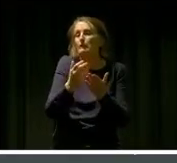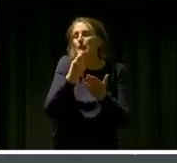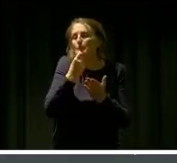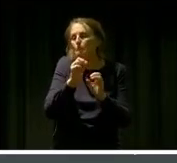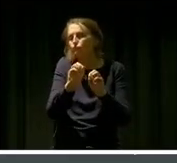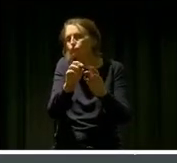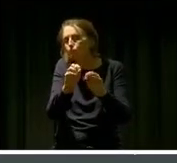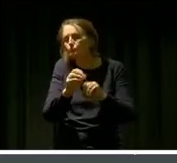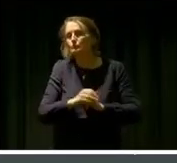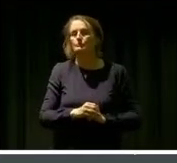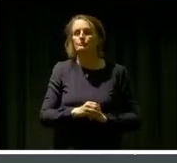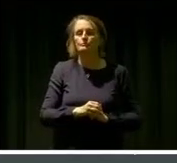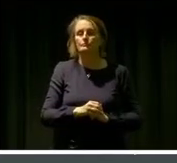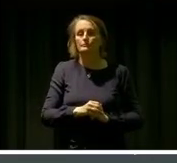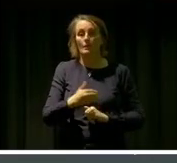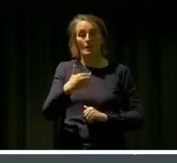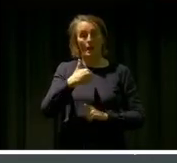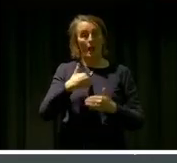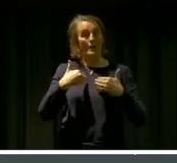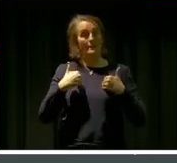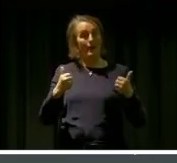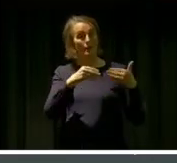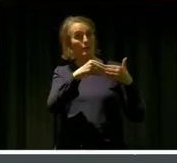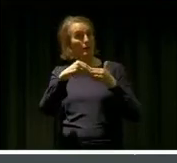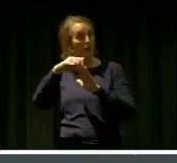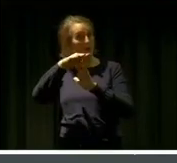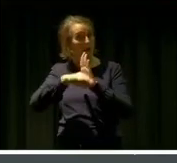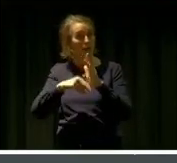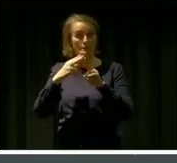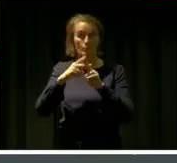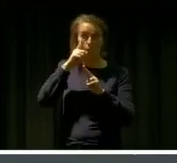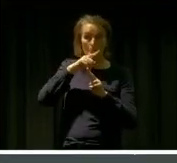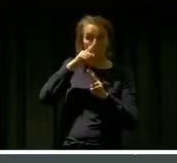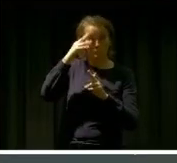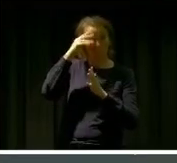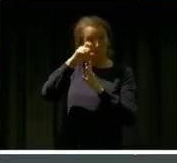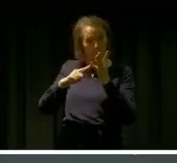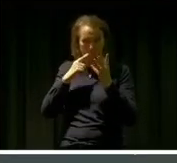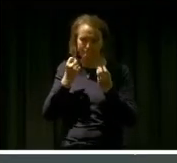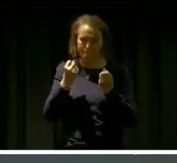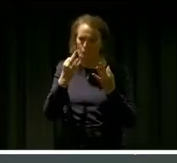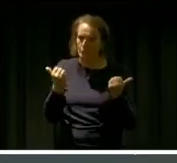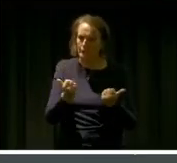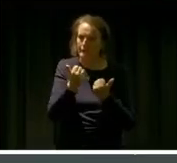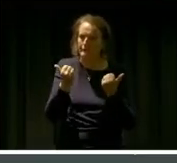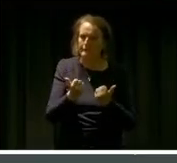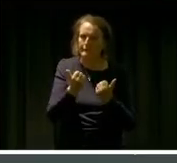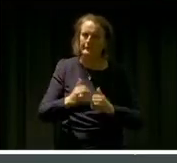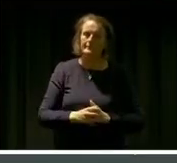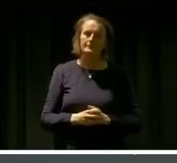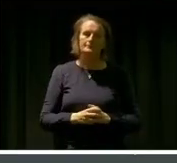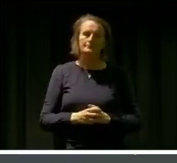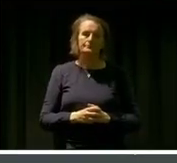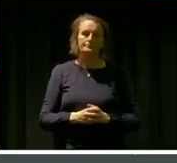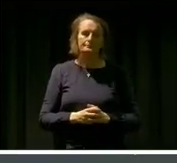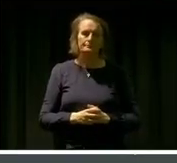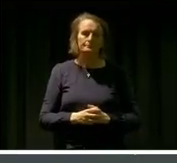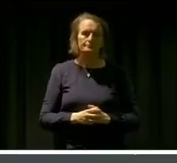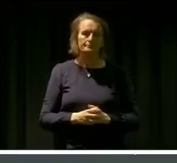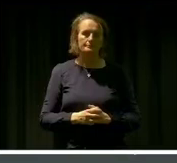gap in heart health guidelines specifically tailored for people with intellectual disability. Current evidence